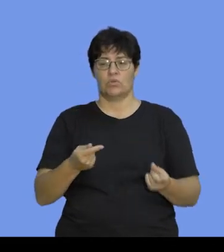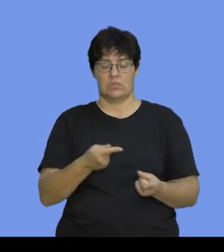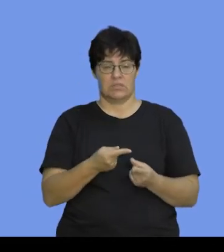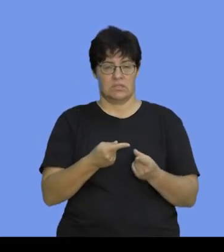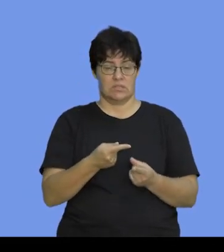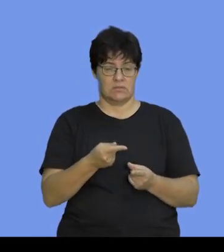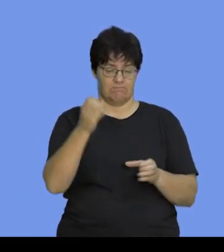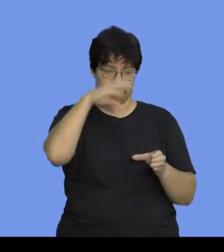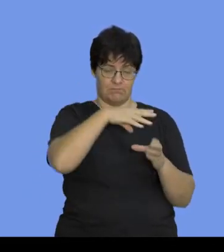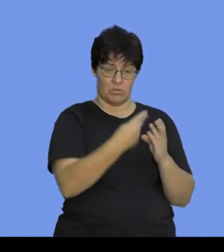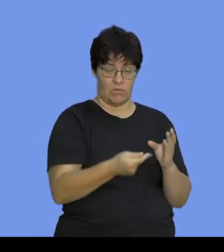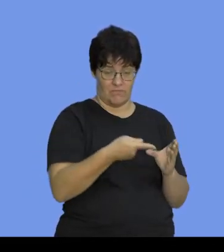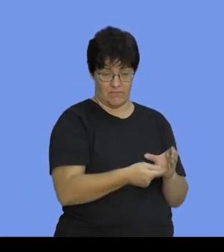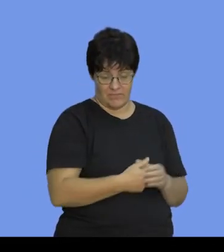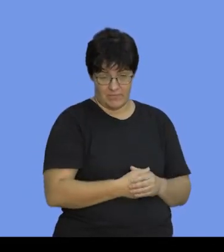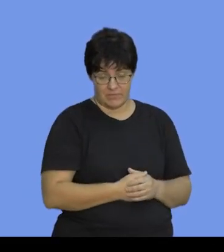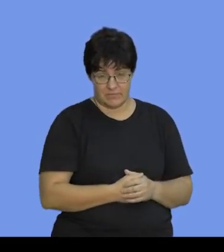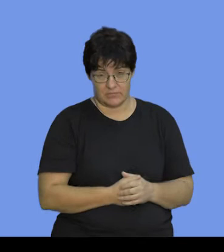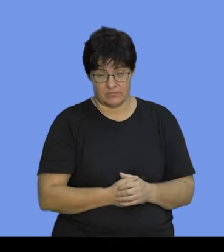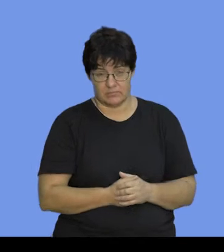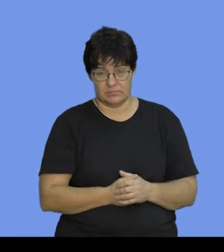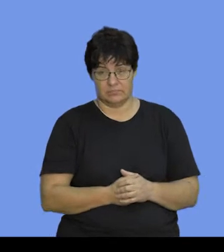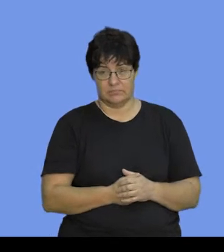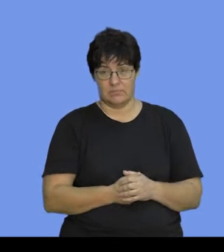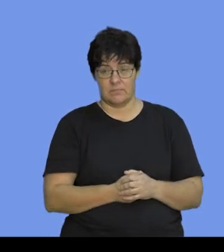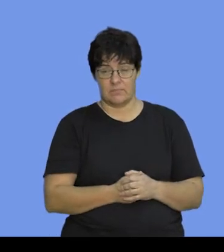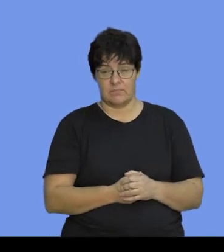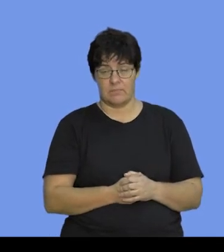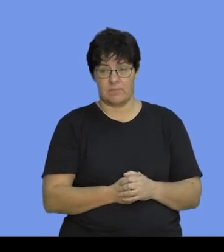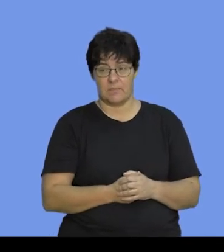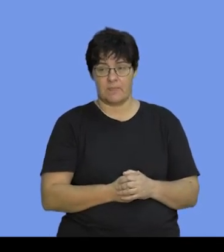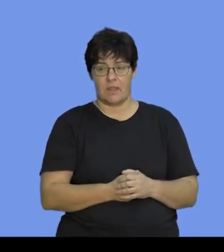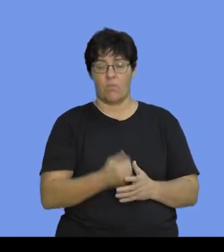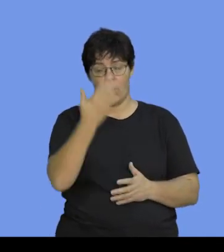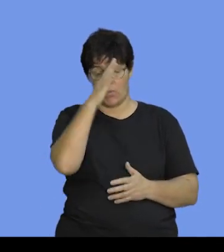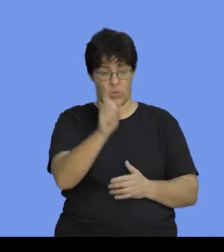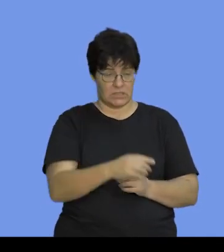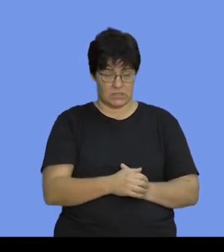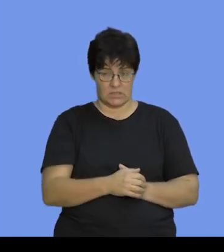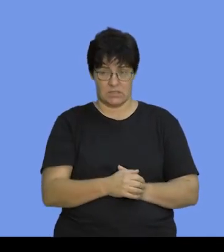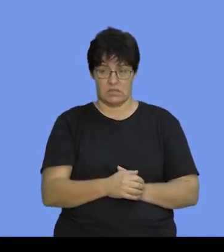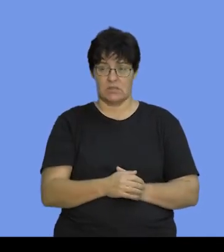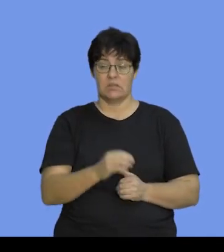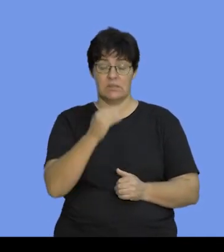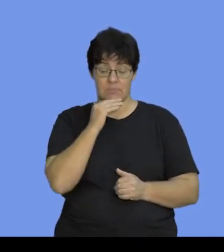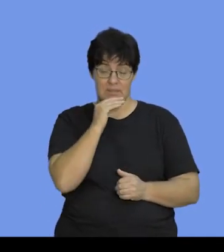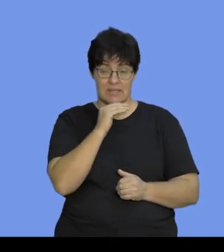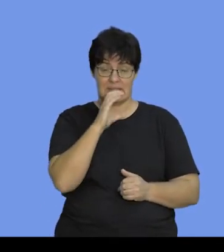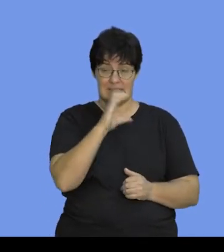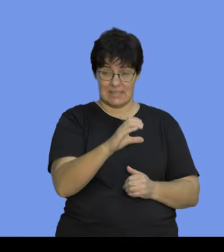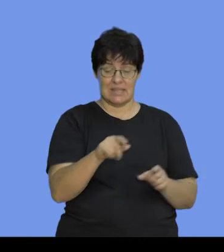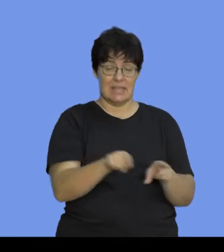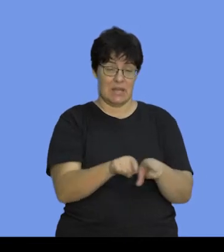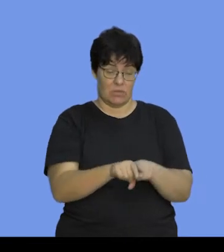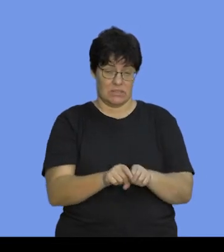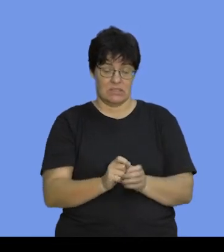solute which is dissolved in that particular solution. So what do we know? We know that